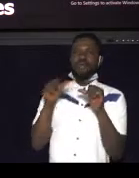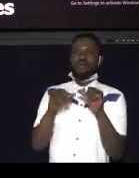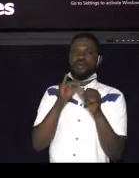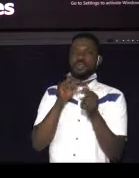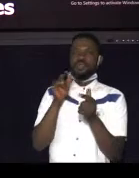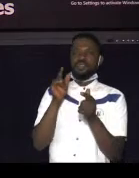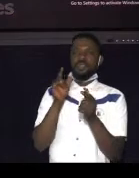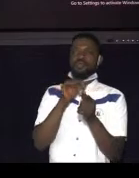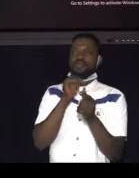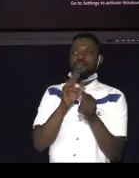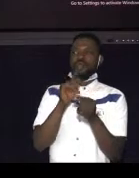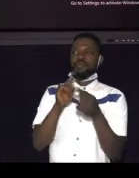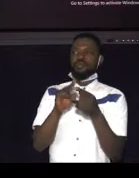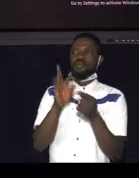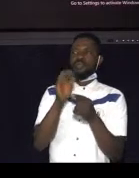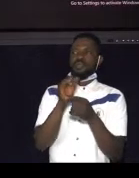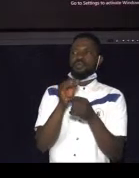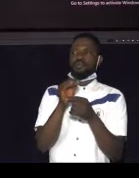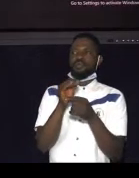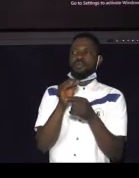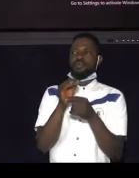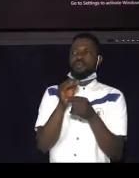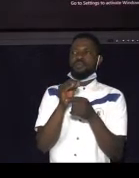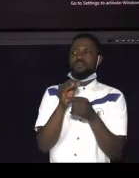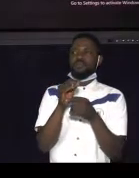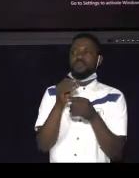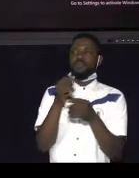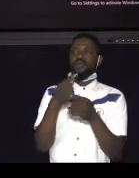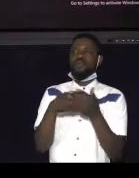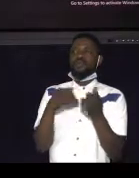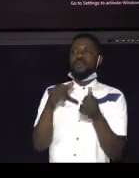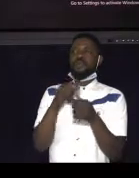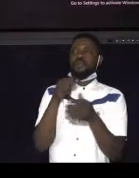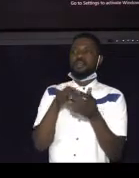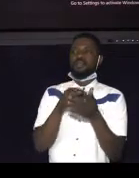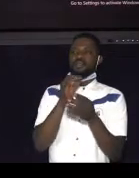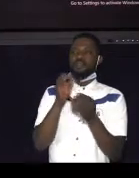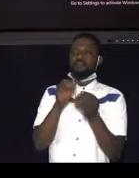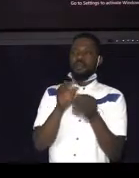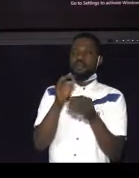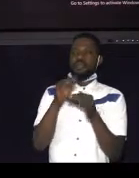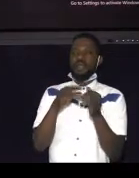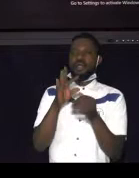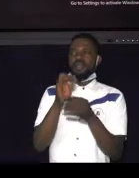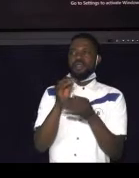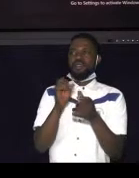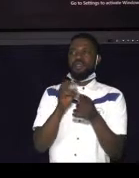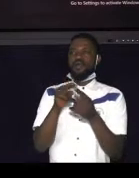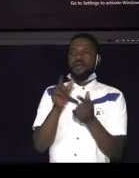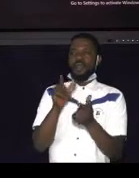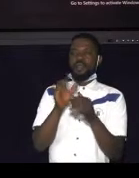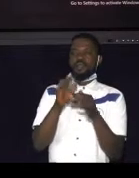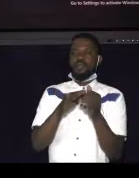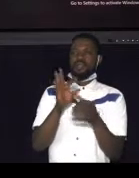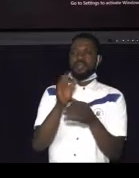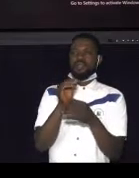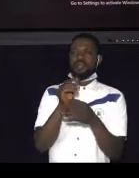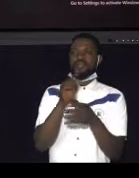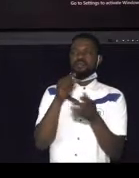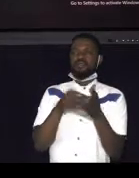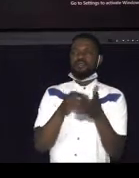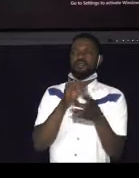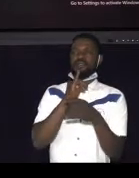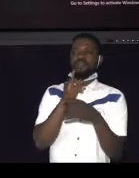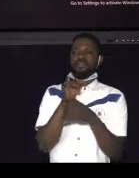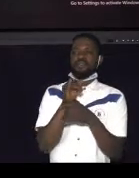that. Now let's move on. How about this angle? Is it more than 90 or less than 90? This